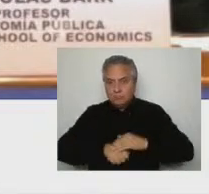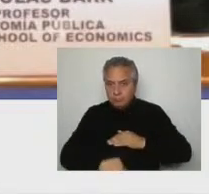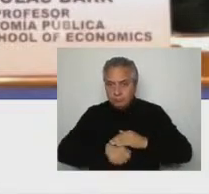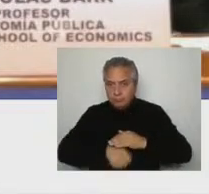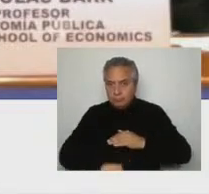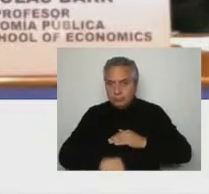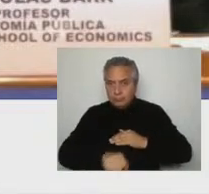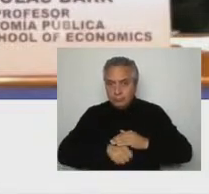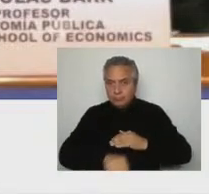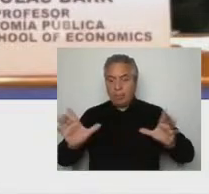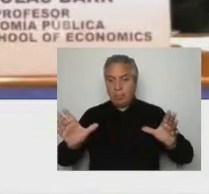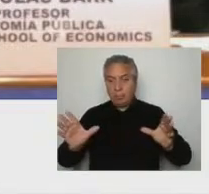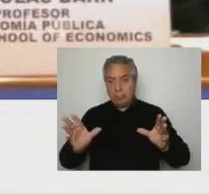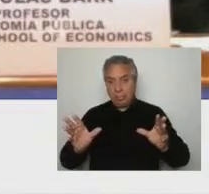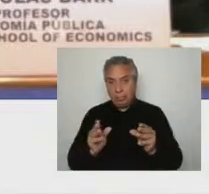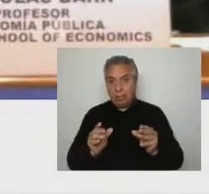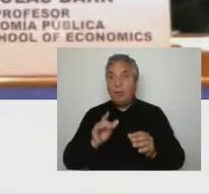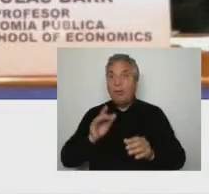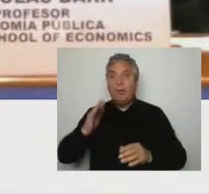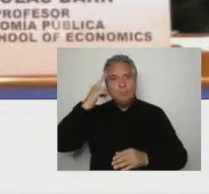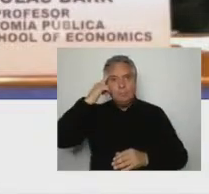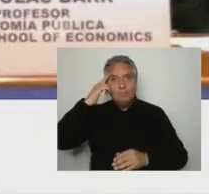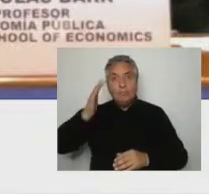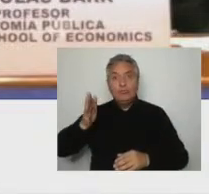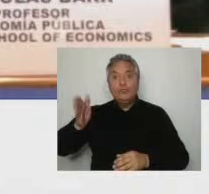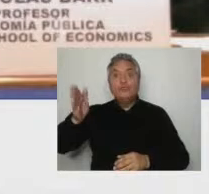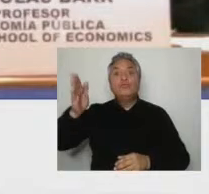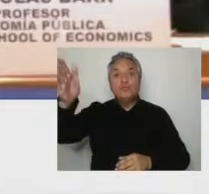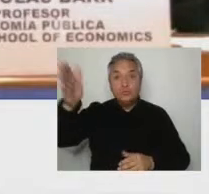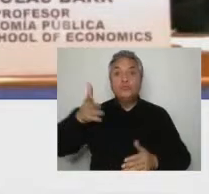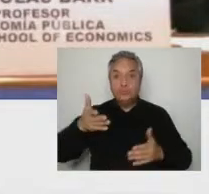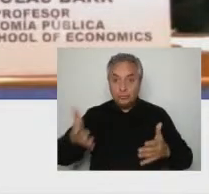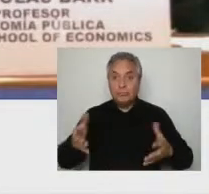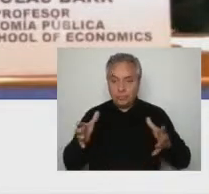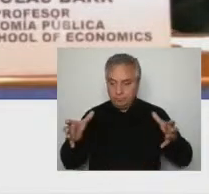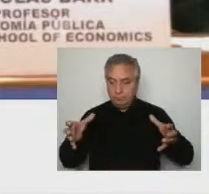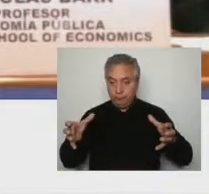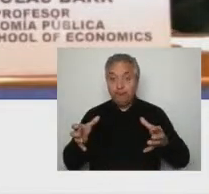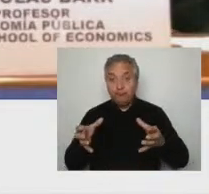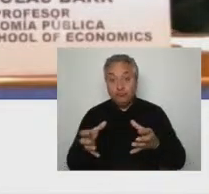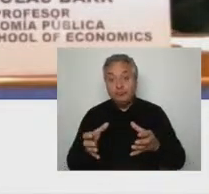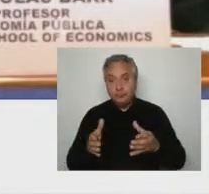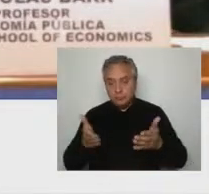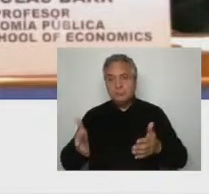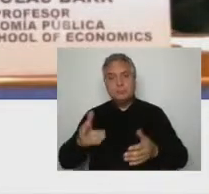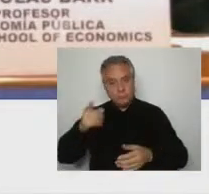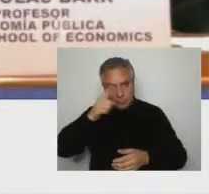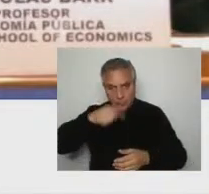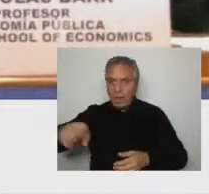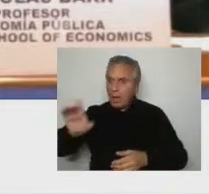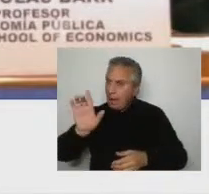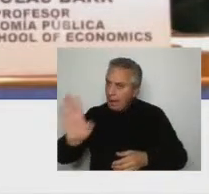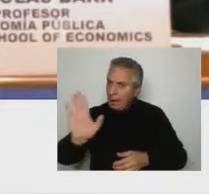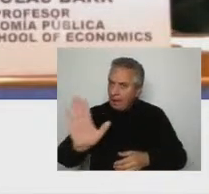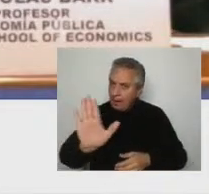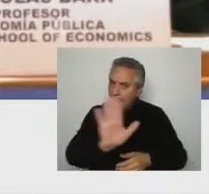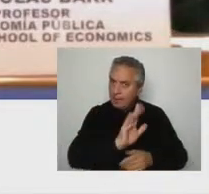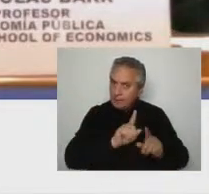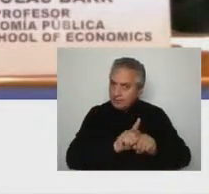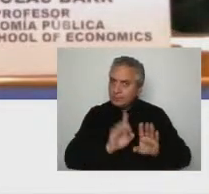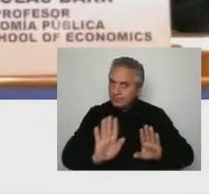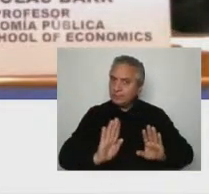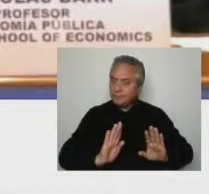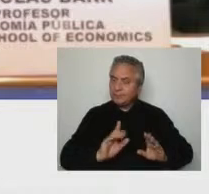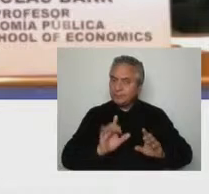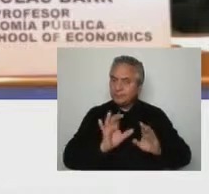smaller for that reason, a rational response is to make each member of that smaller workforce more productive,